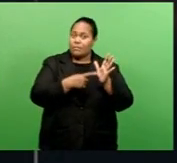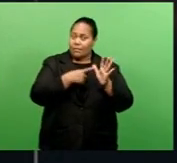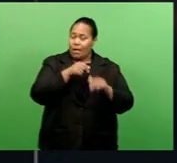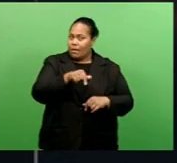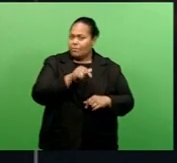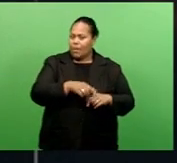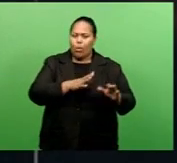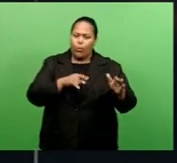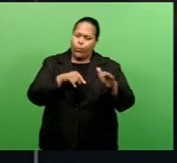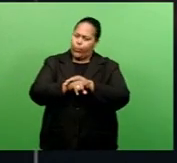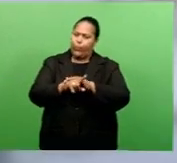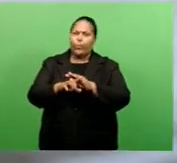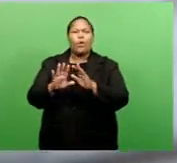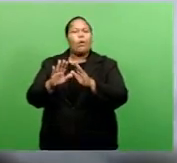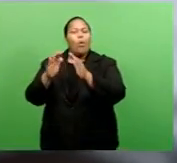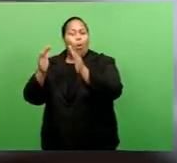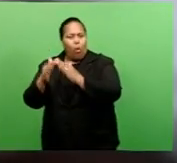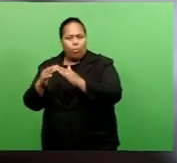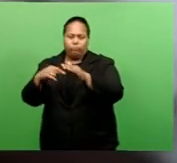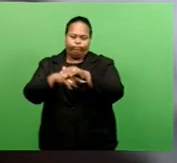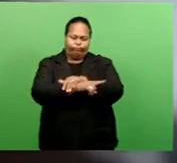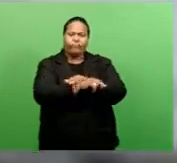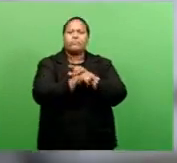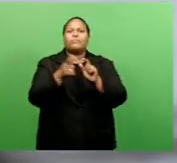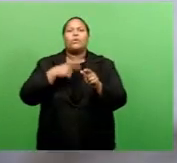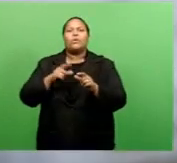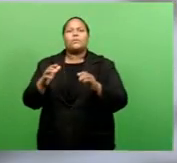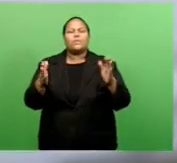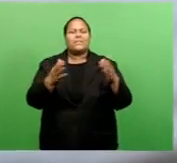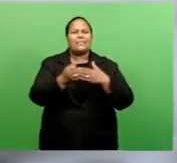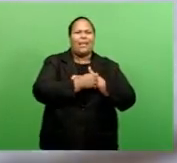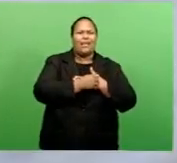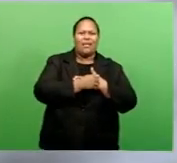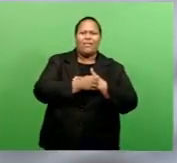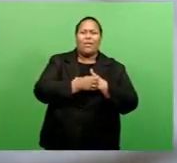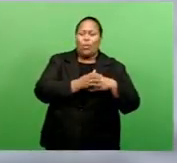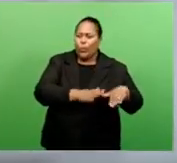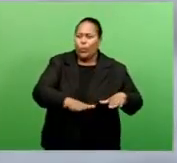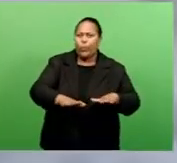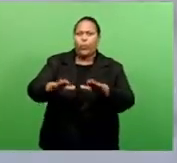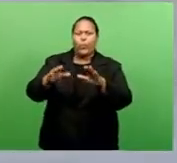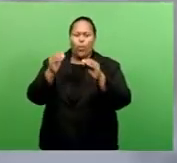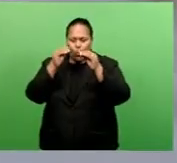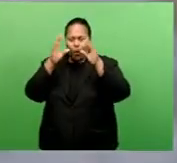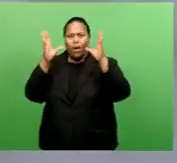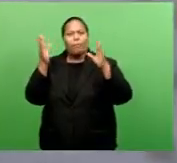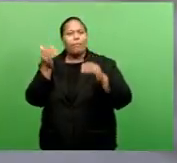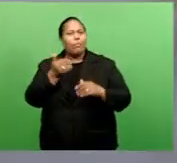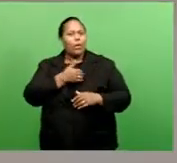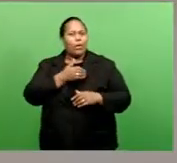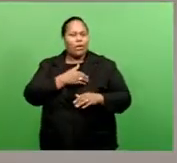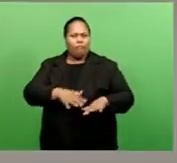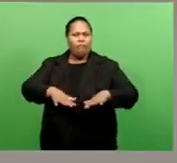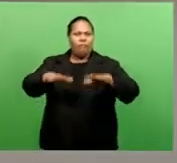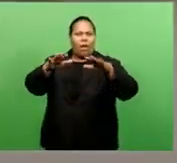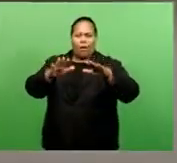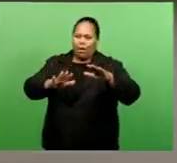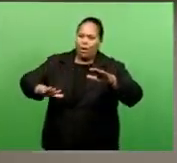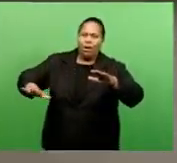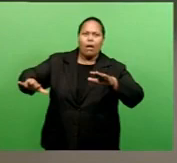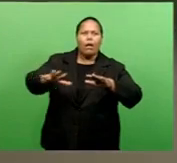floodwaters entered their homes. Resident Atunaisa Wondowondo says they woke up to floodwaters around their homes